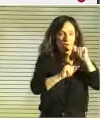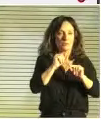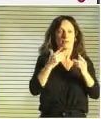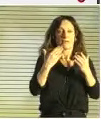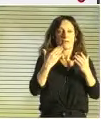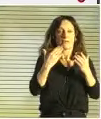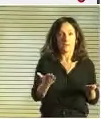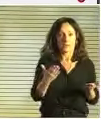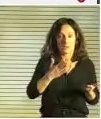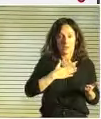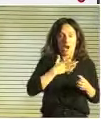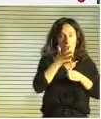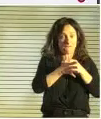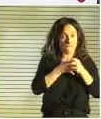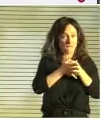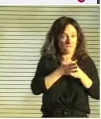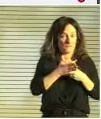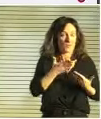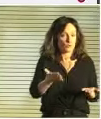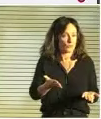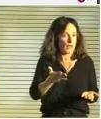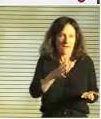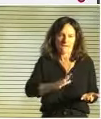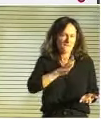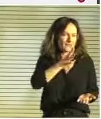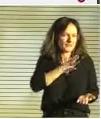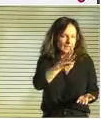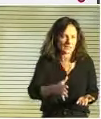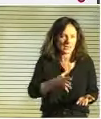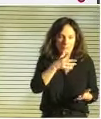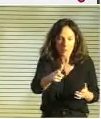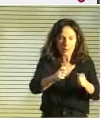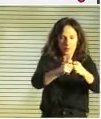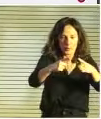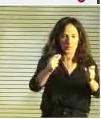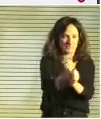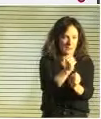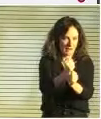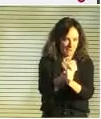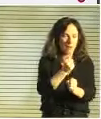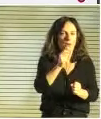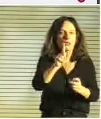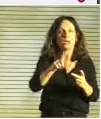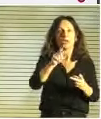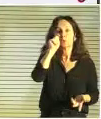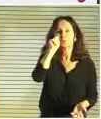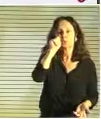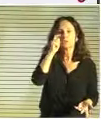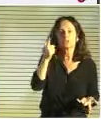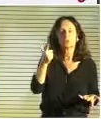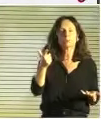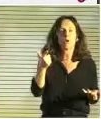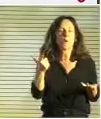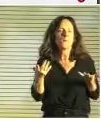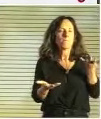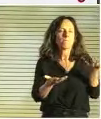a, let's say, an industry like a hub and spoke. Tourism is a hub, and there are a lot of spokes around.